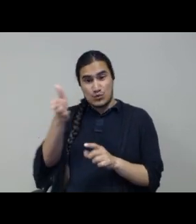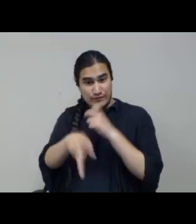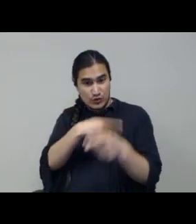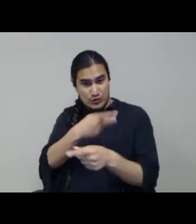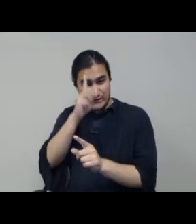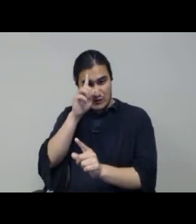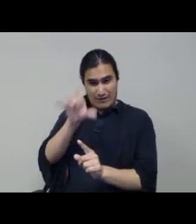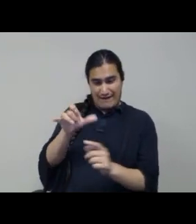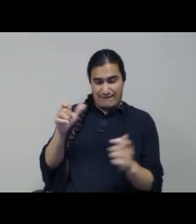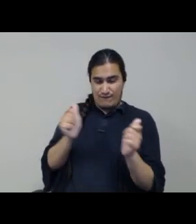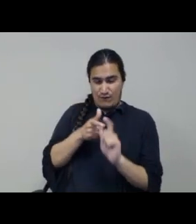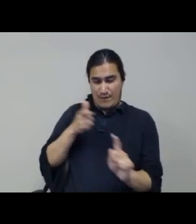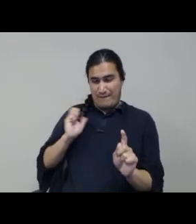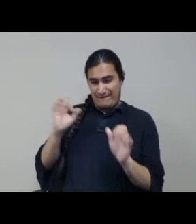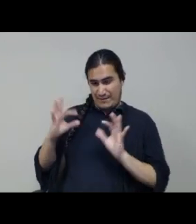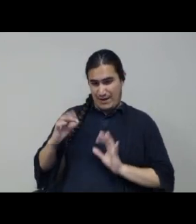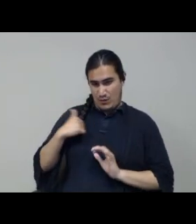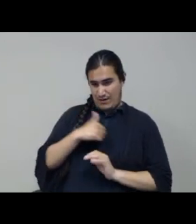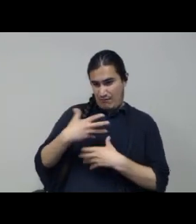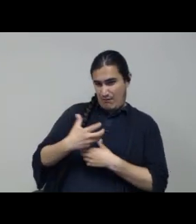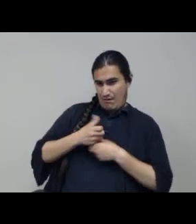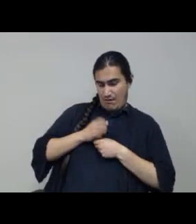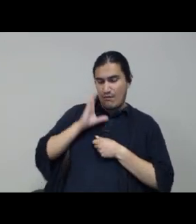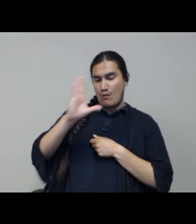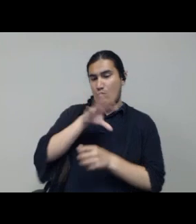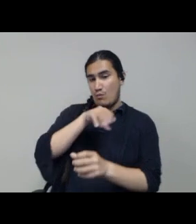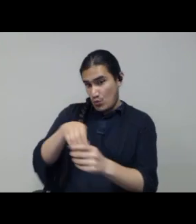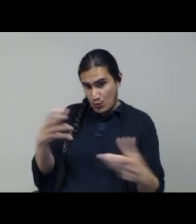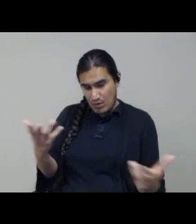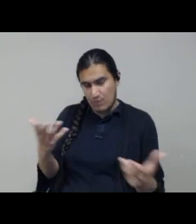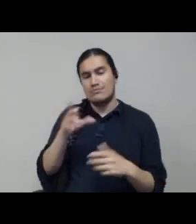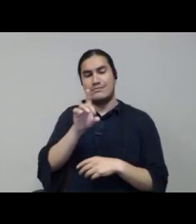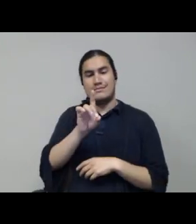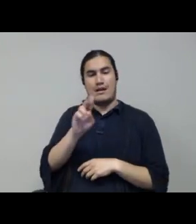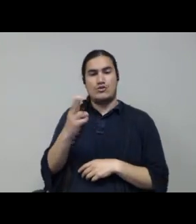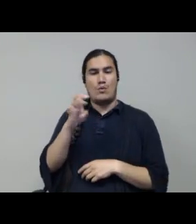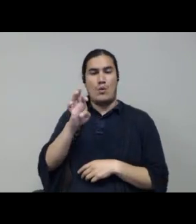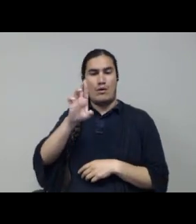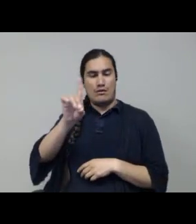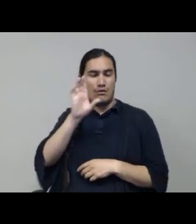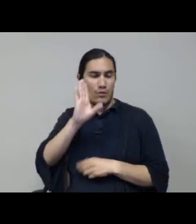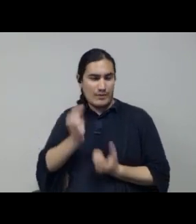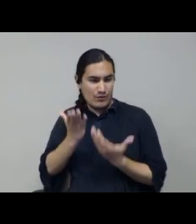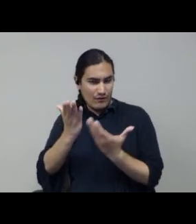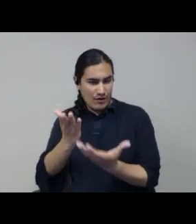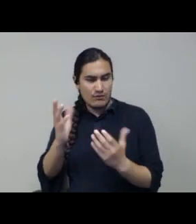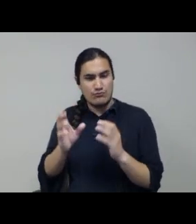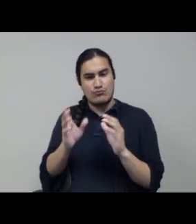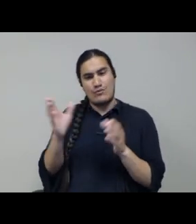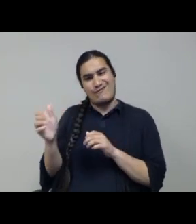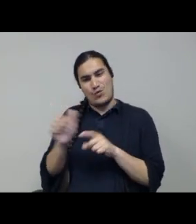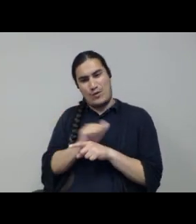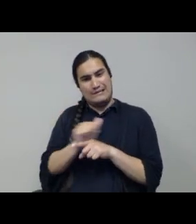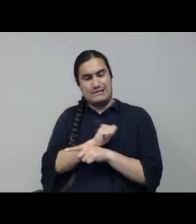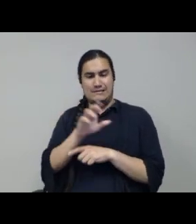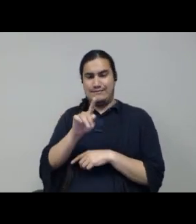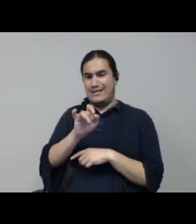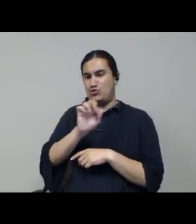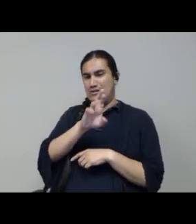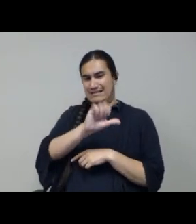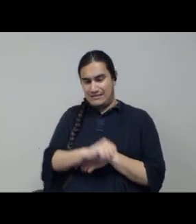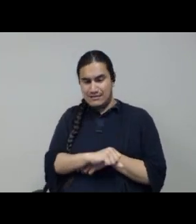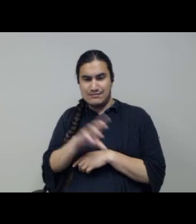off of the feedback that we received, will include the dashboard that will be providing performance metrics, data